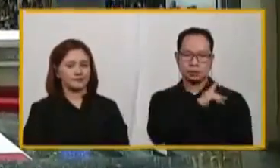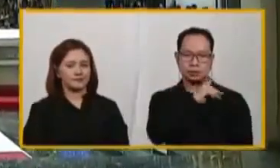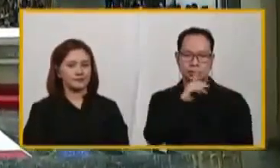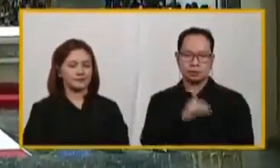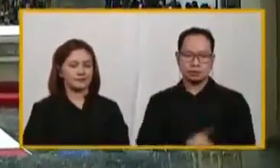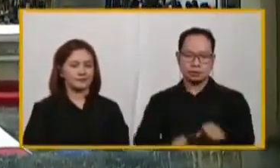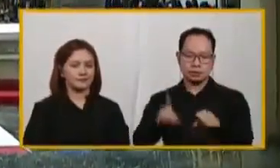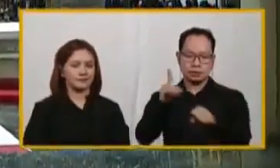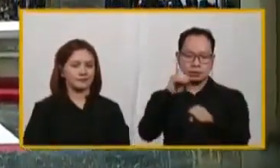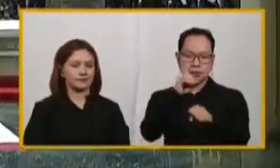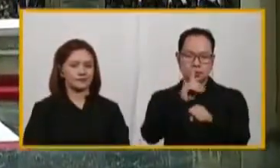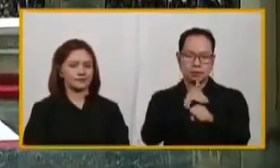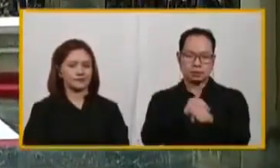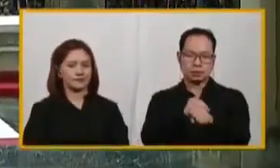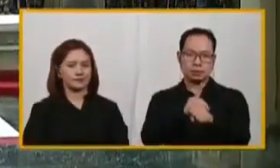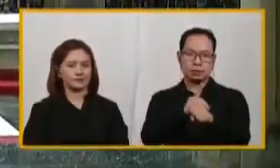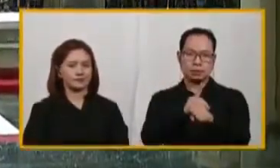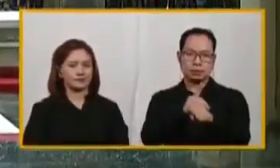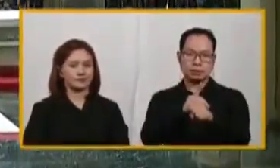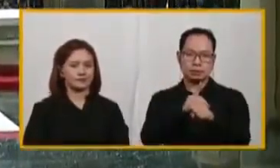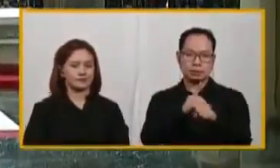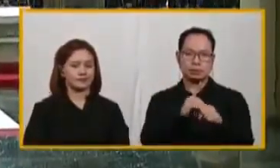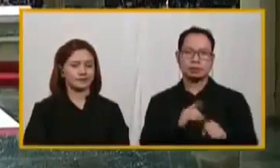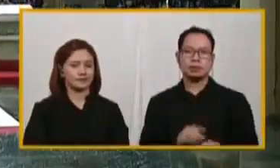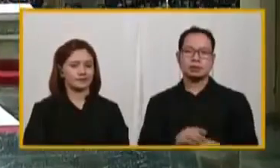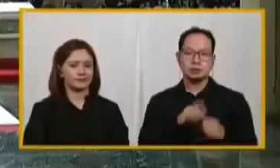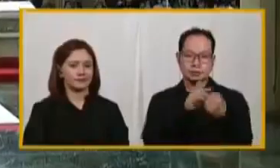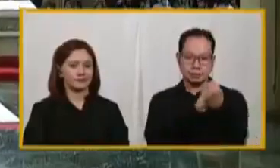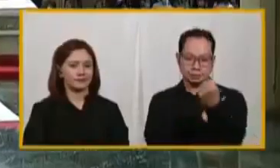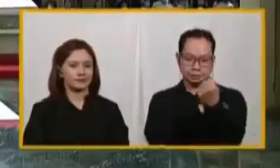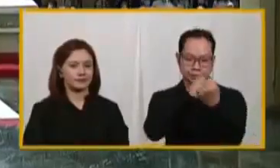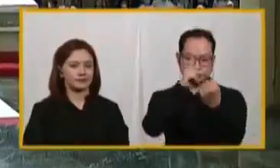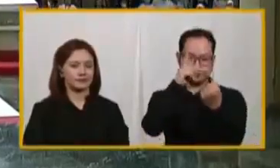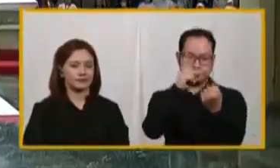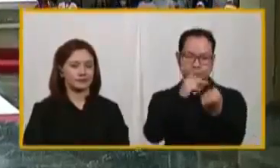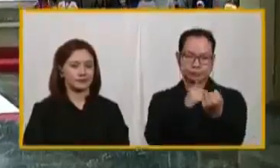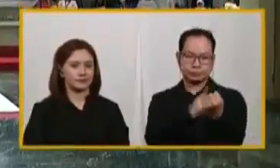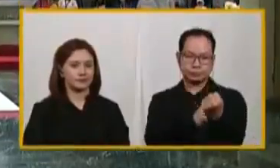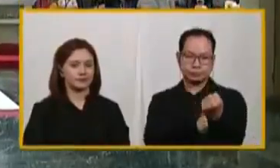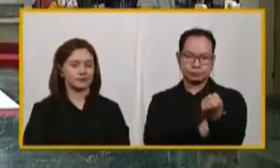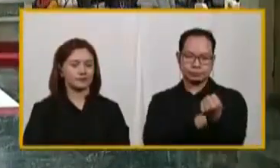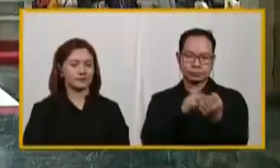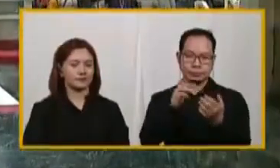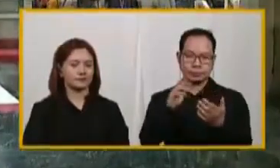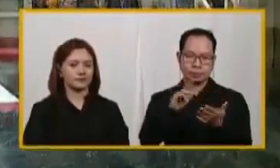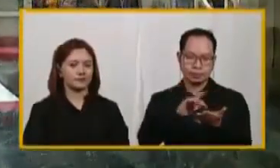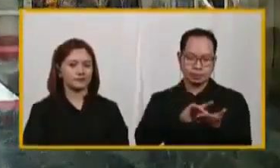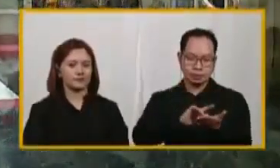Oh,